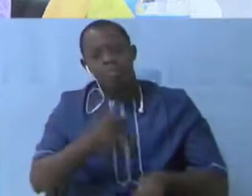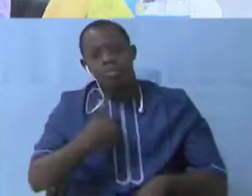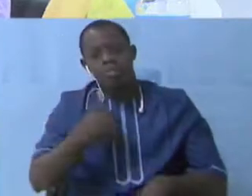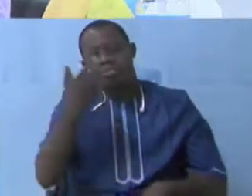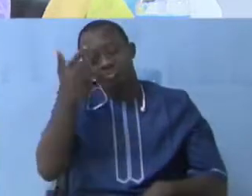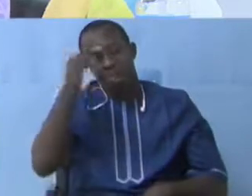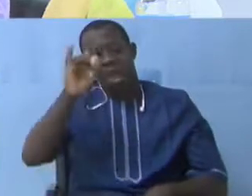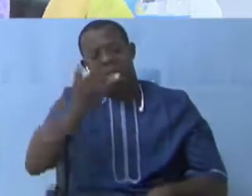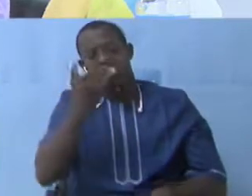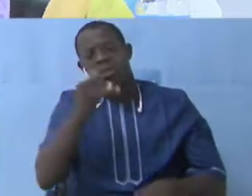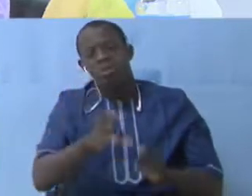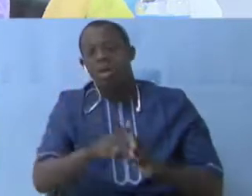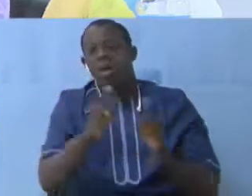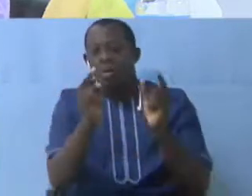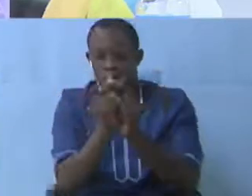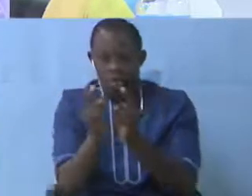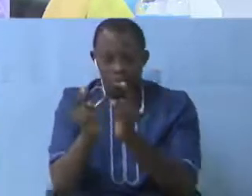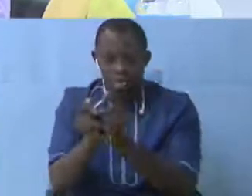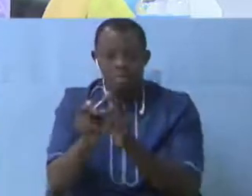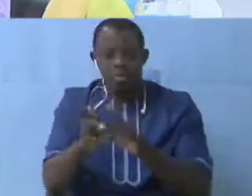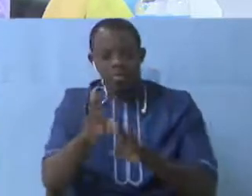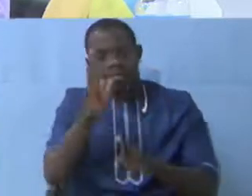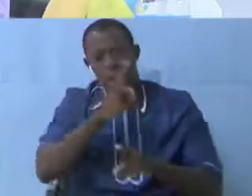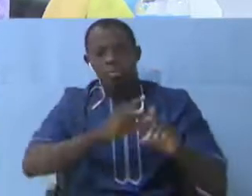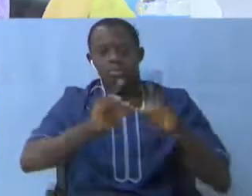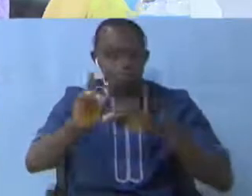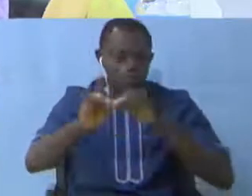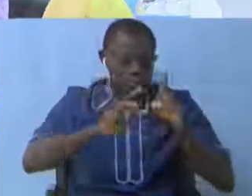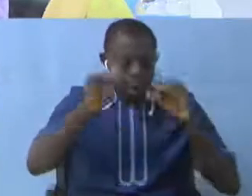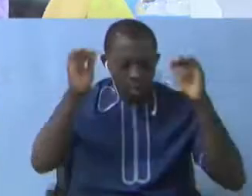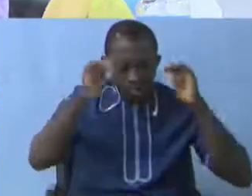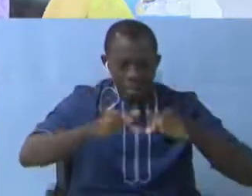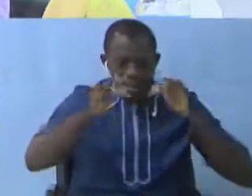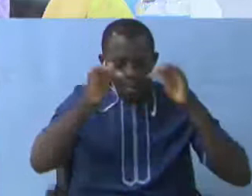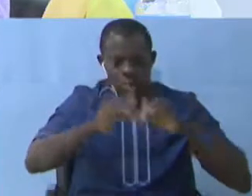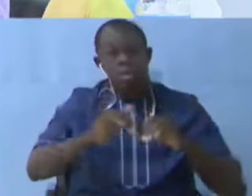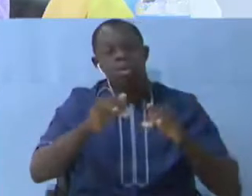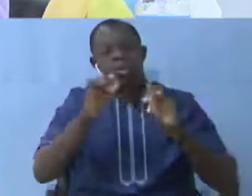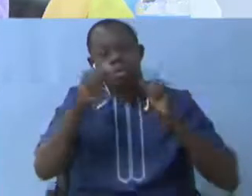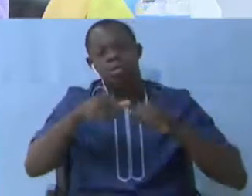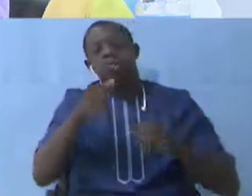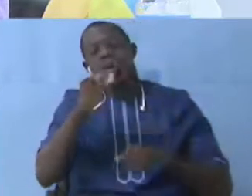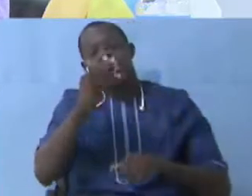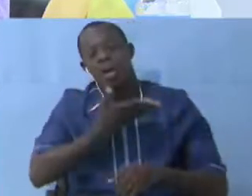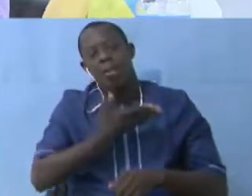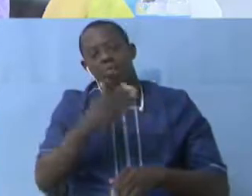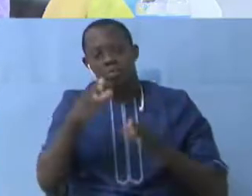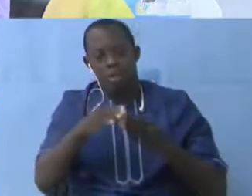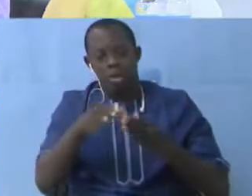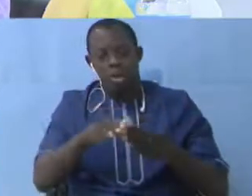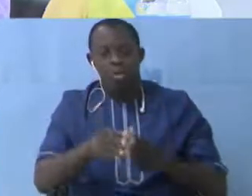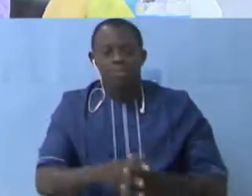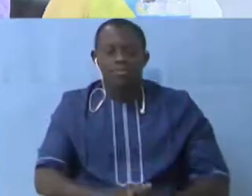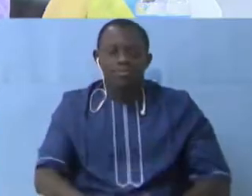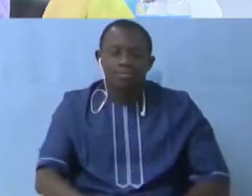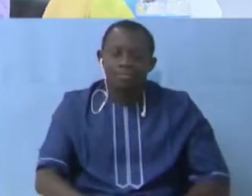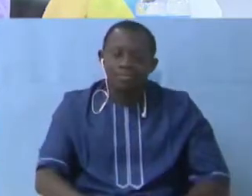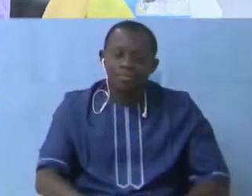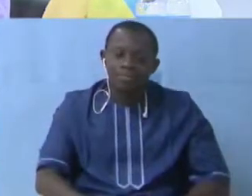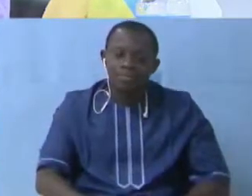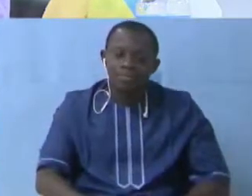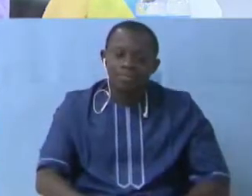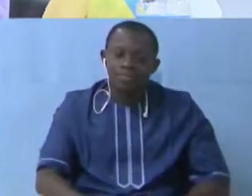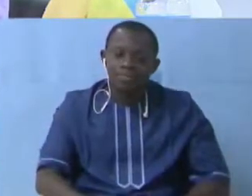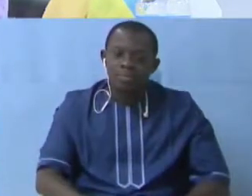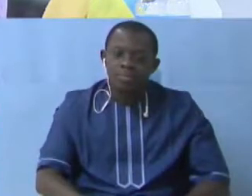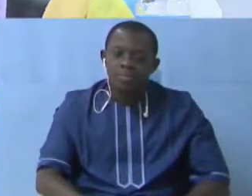delegation. caag si yenn yootaay yu bëri daal mu jégi mu nangu pour na mu tase ak ñi nga xam ne ñoo suñ délégation yi. At that time,